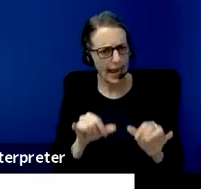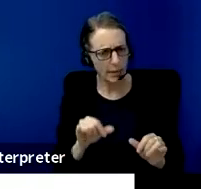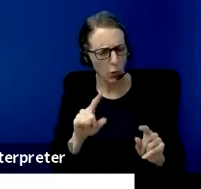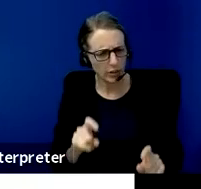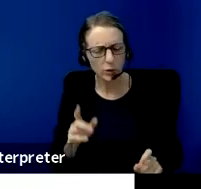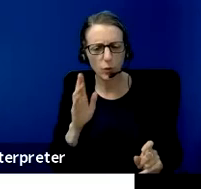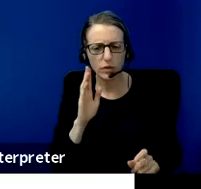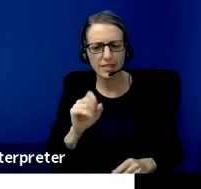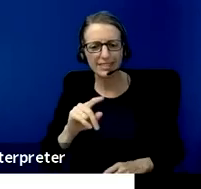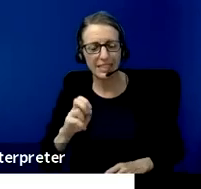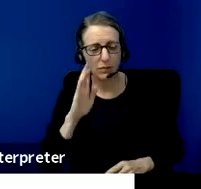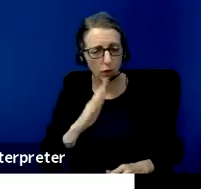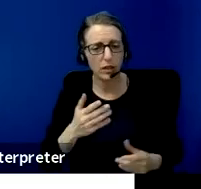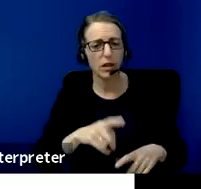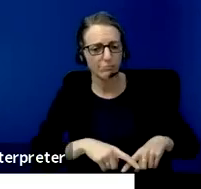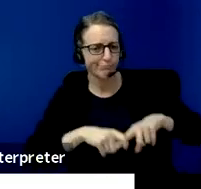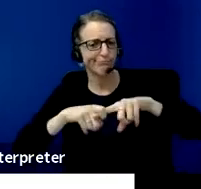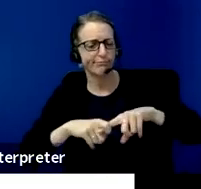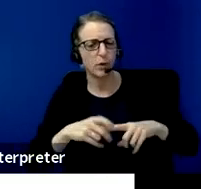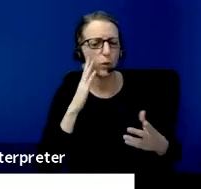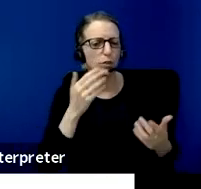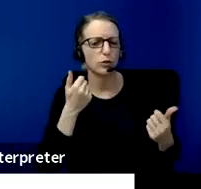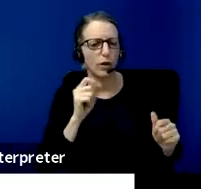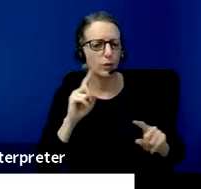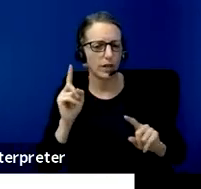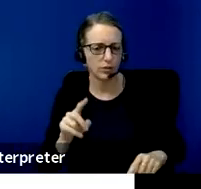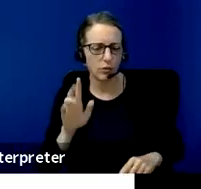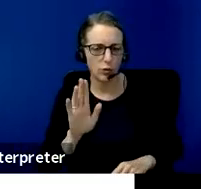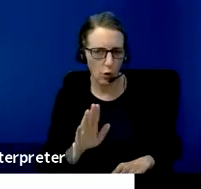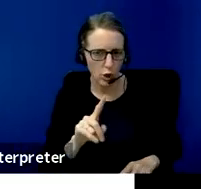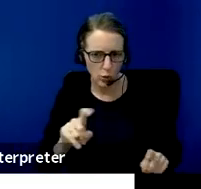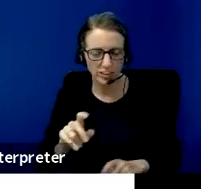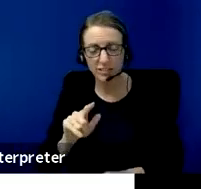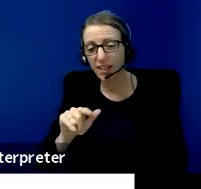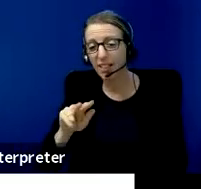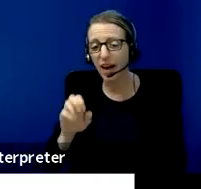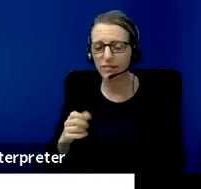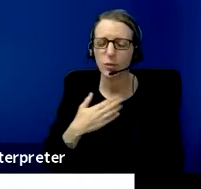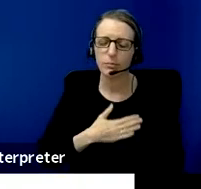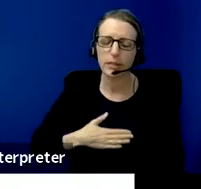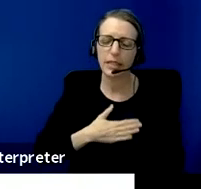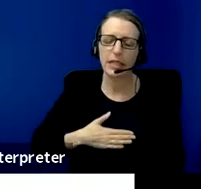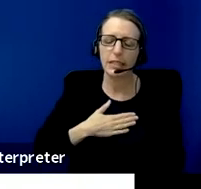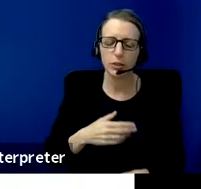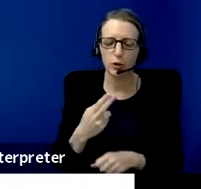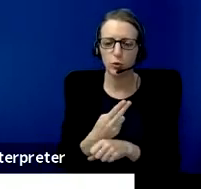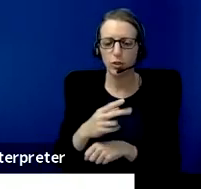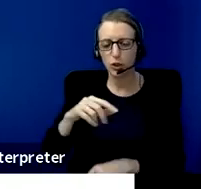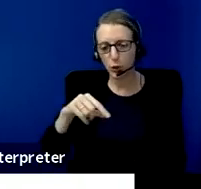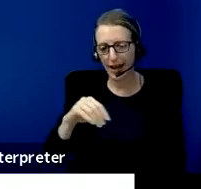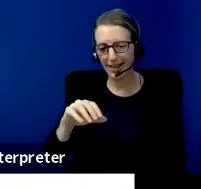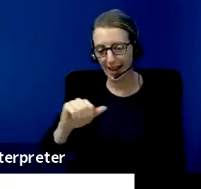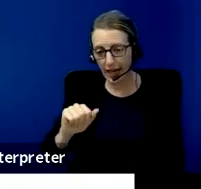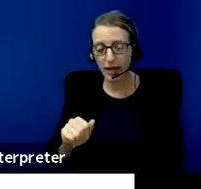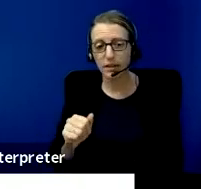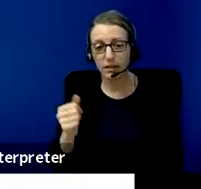we are trying to answer those questions live as well. So please, please, please use the Q&A feature.